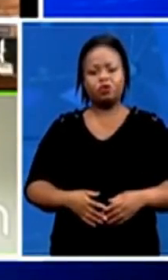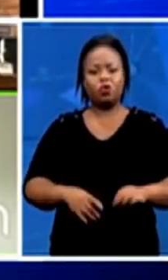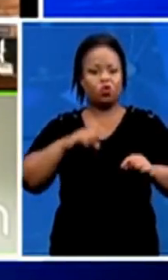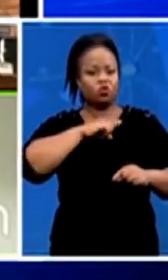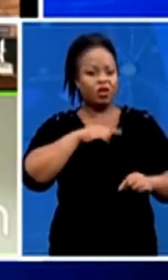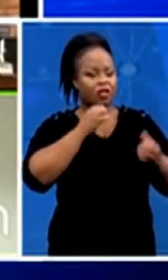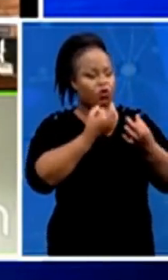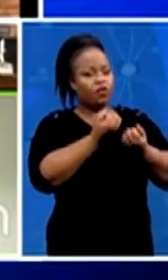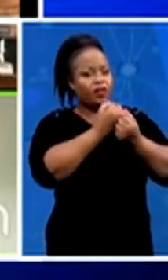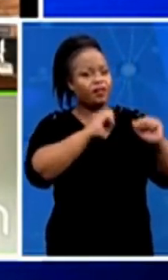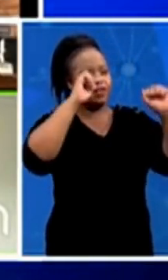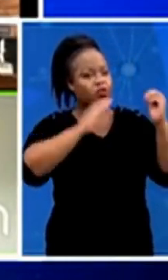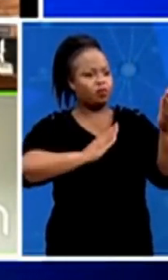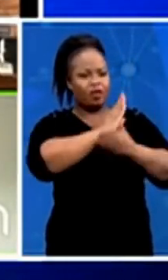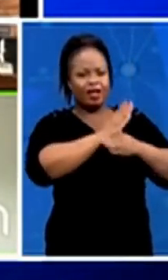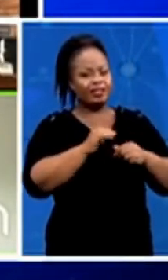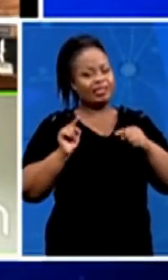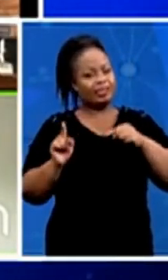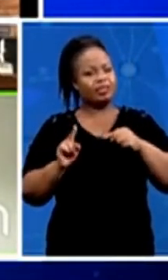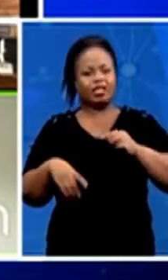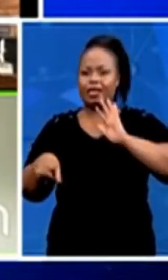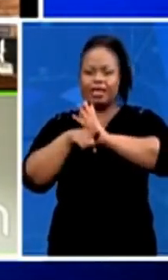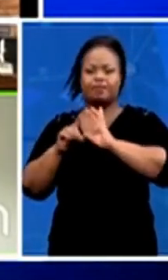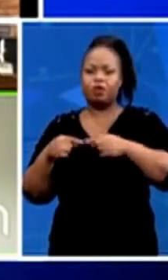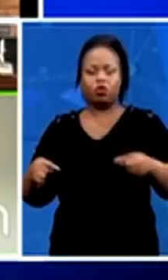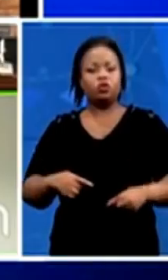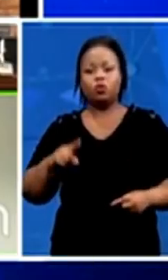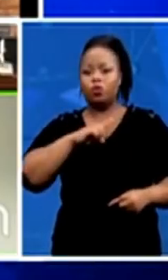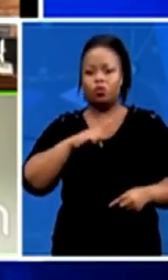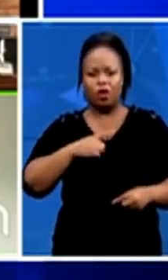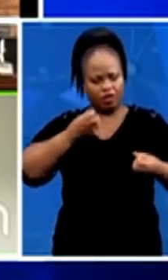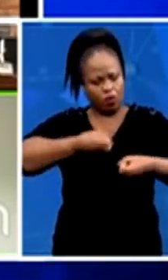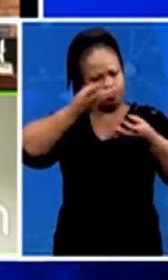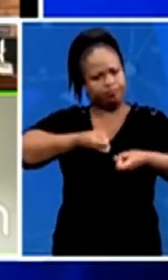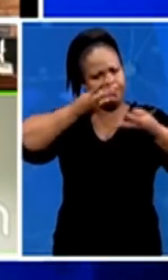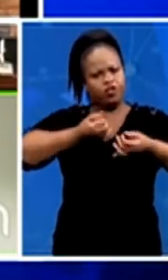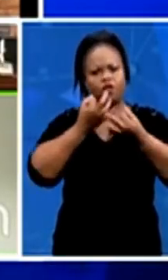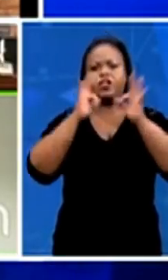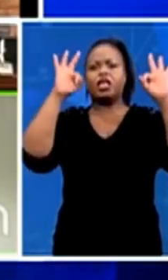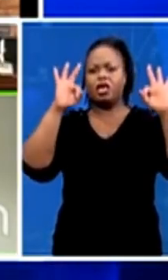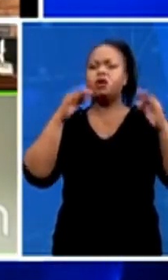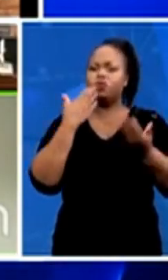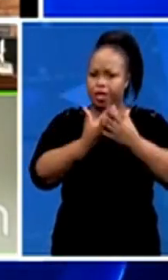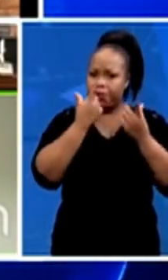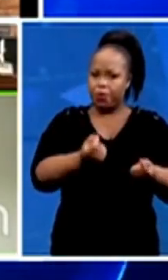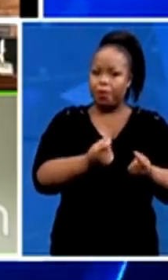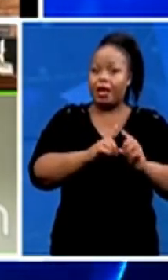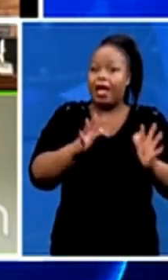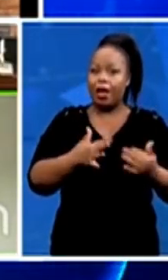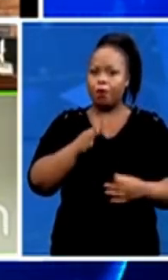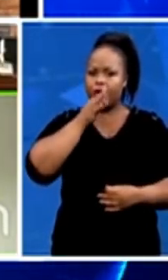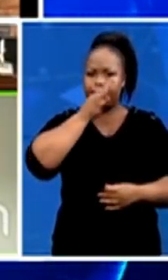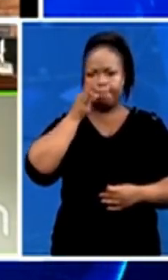negatively. The right to freedom of expression, for example, can be exercised by keeping quiet, but the right to dignity cannot